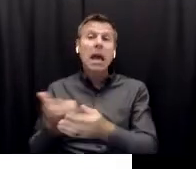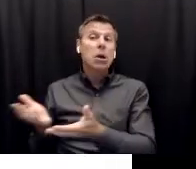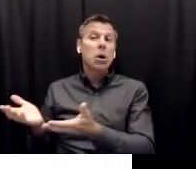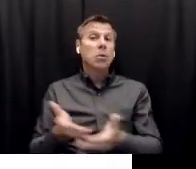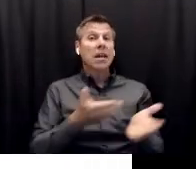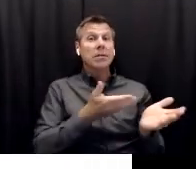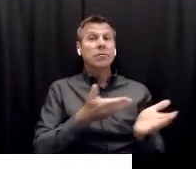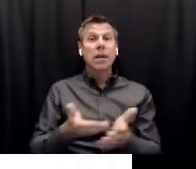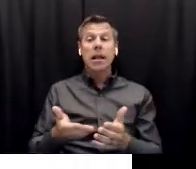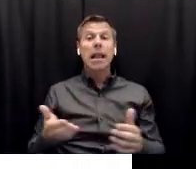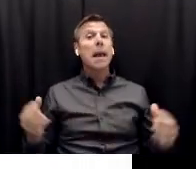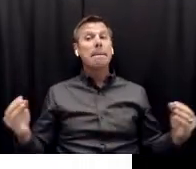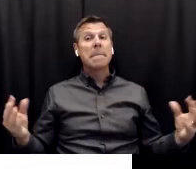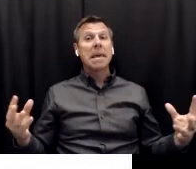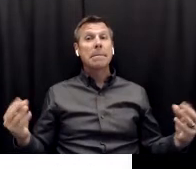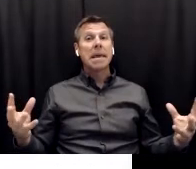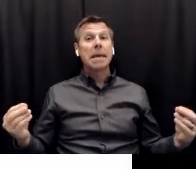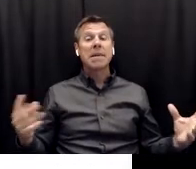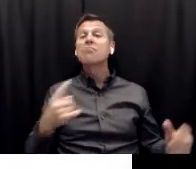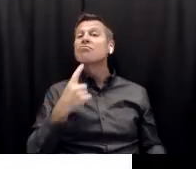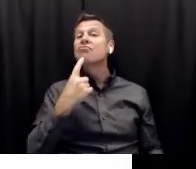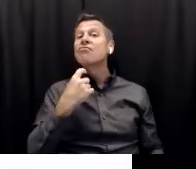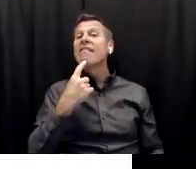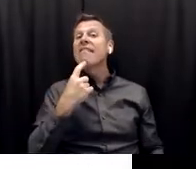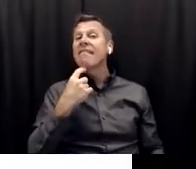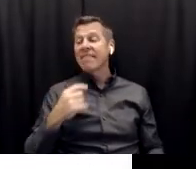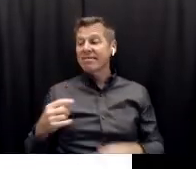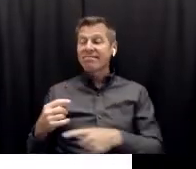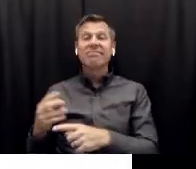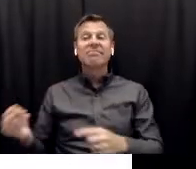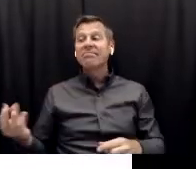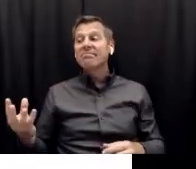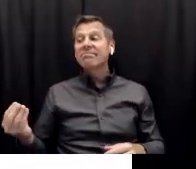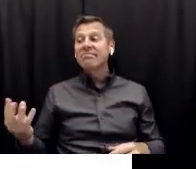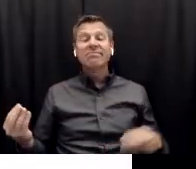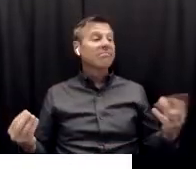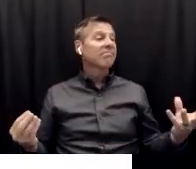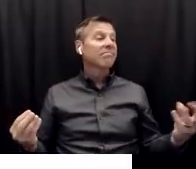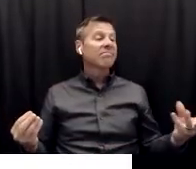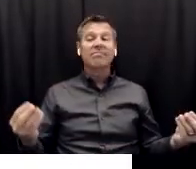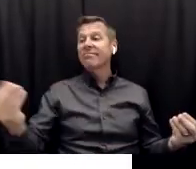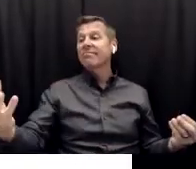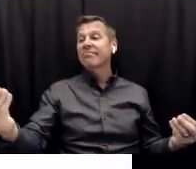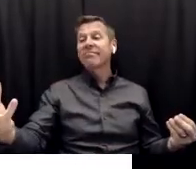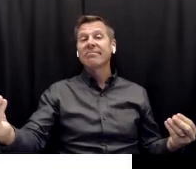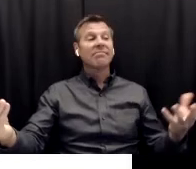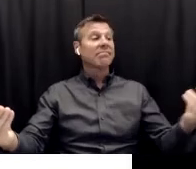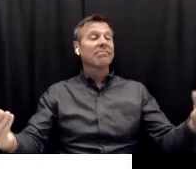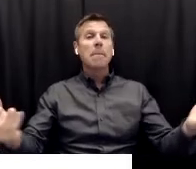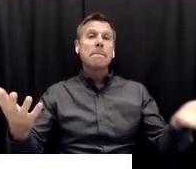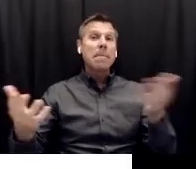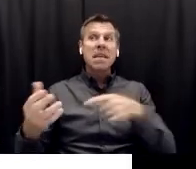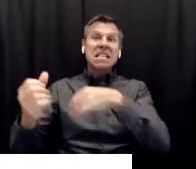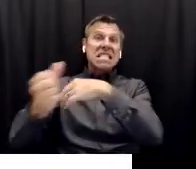flashlight beacons, little tiny balls of light that we use to help us identify any hazards or any sort of